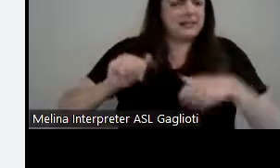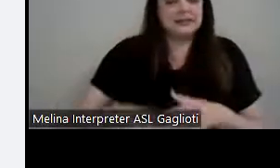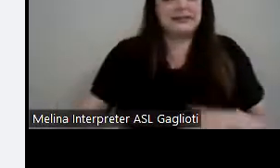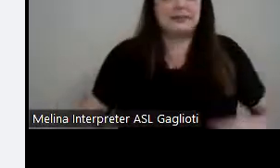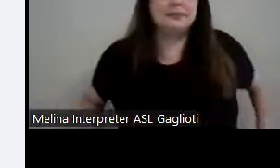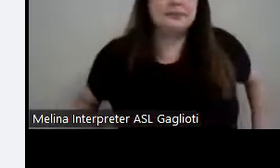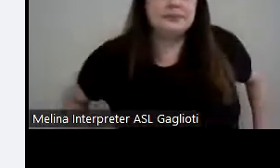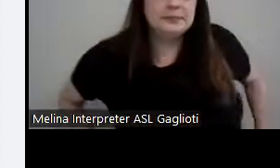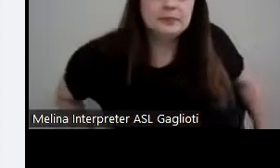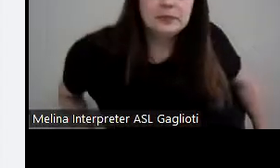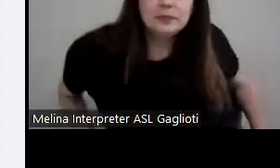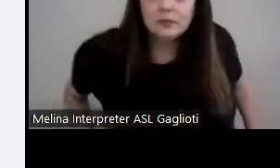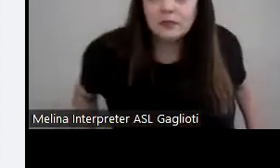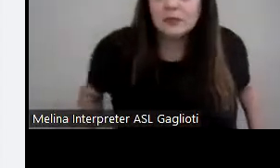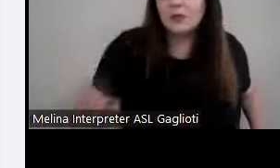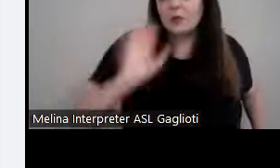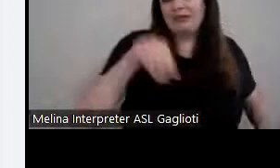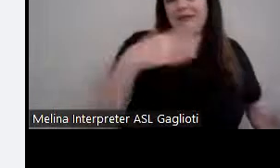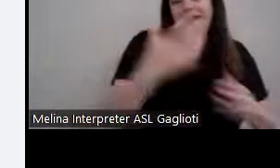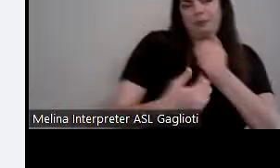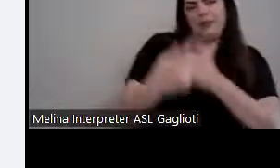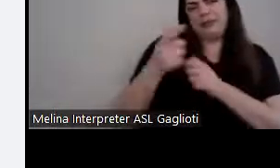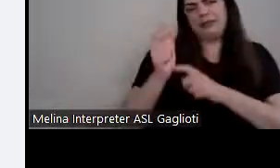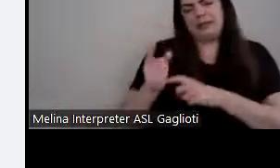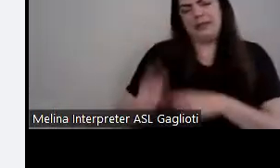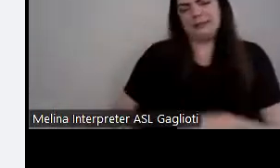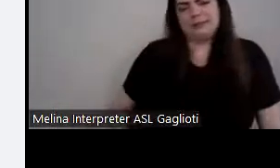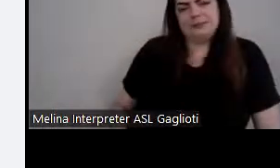All right, I'll give everybody a sec.